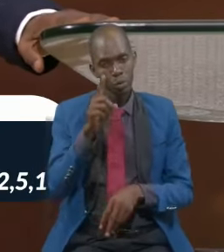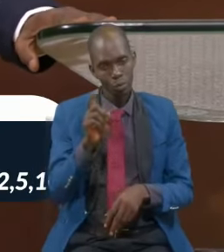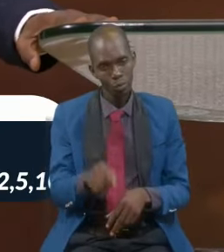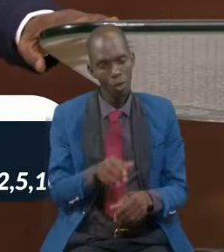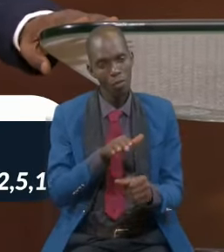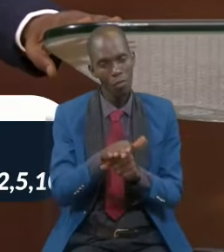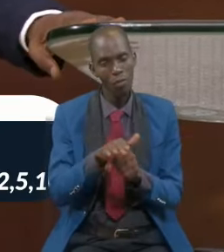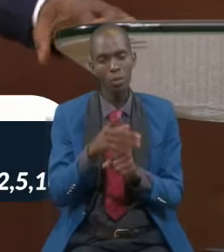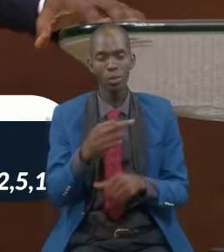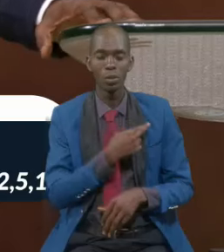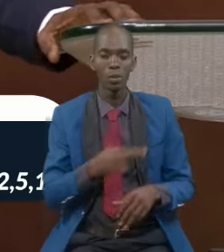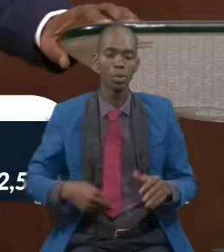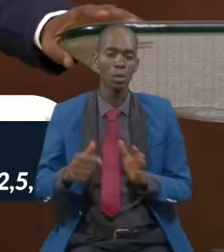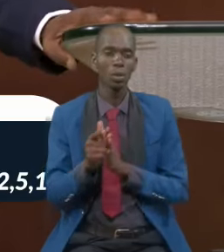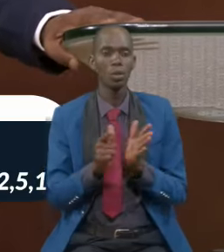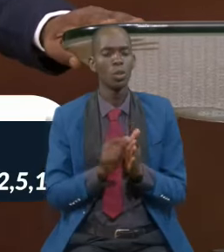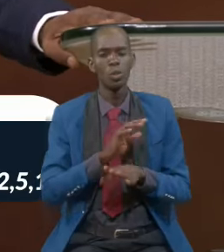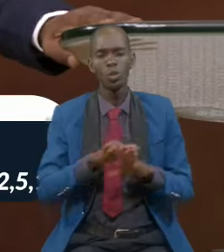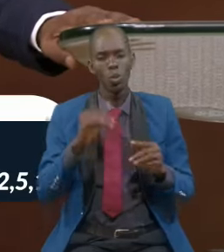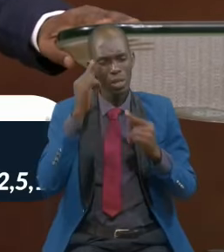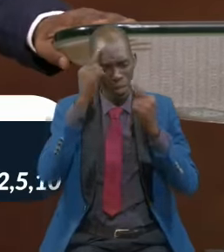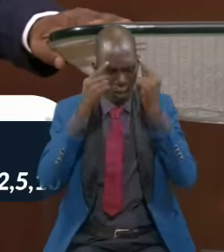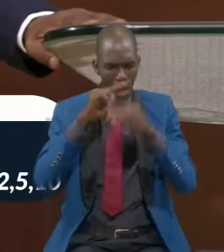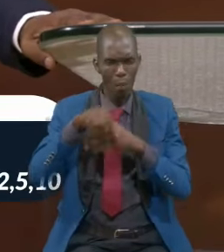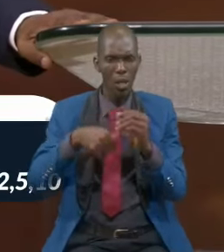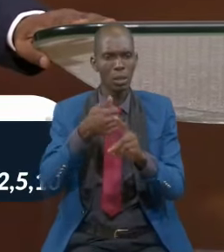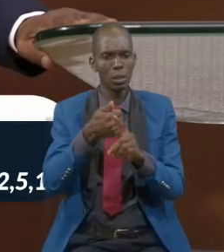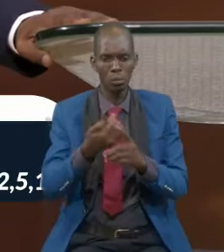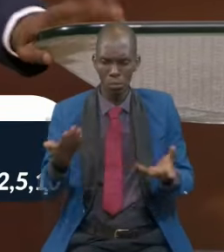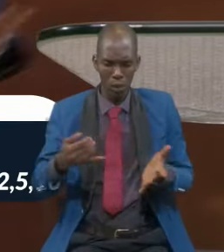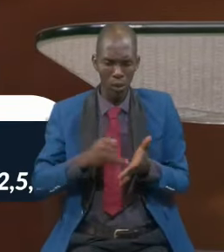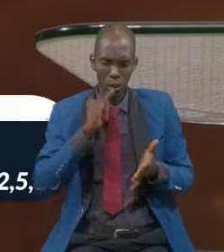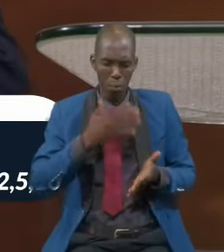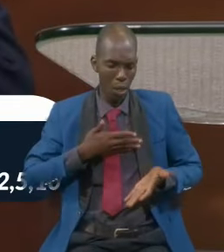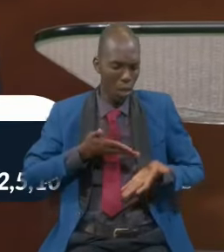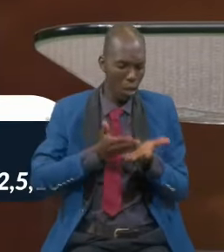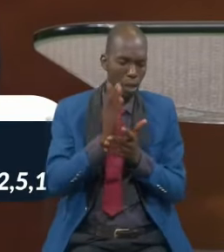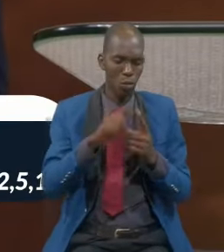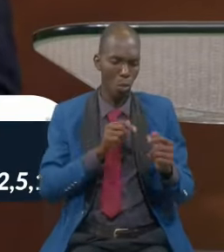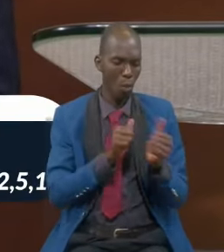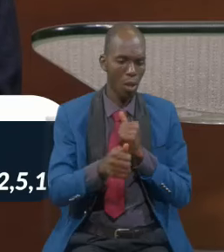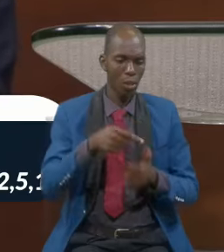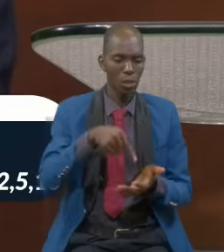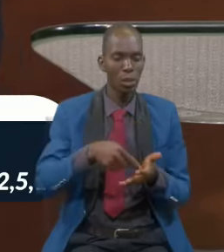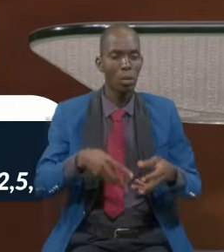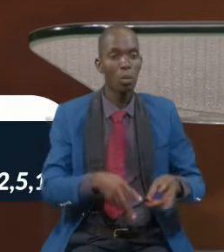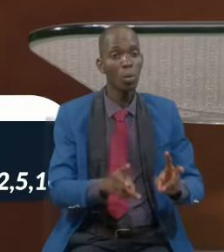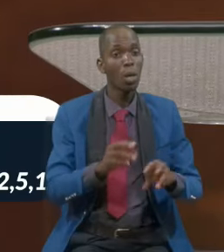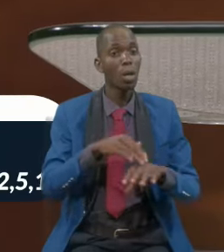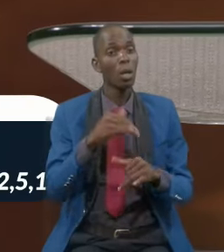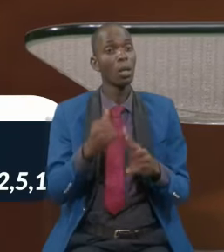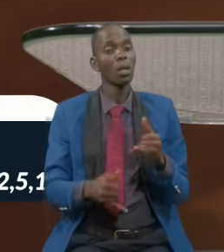the royal law. Don't just think about yourself. I have the right of way. And then eventually you